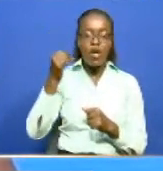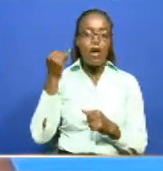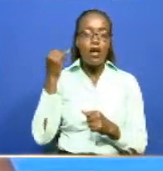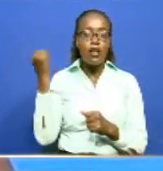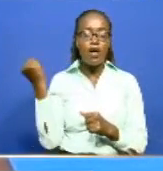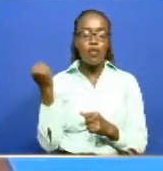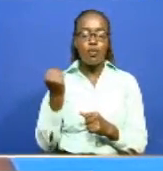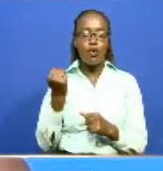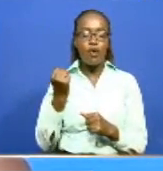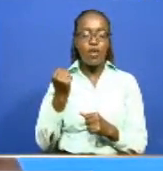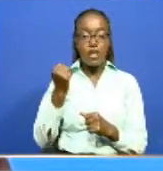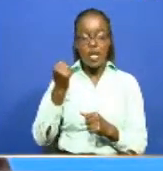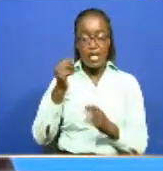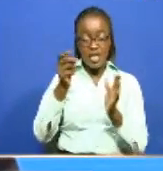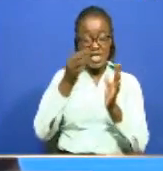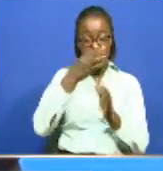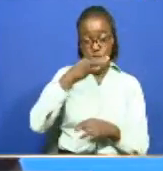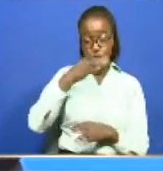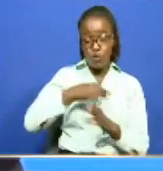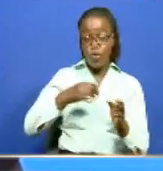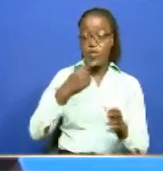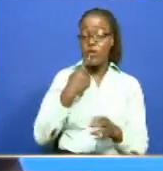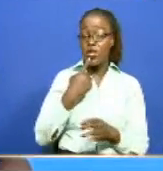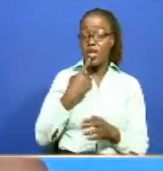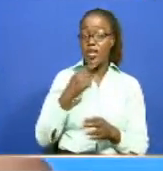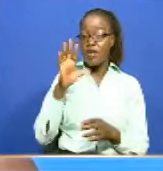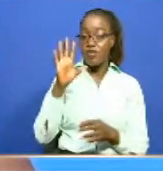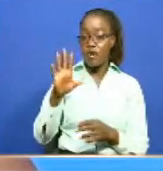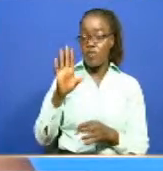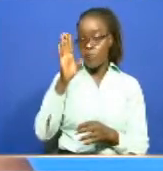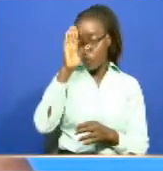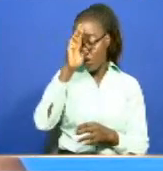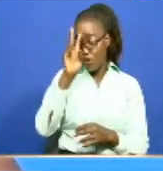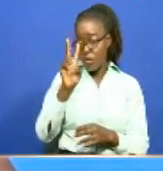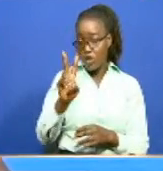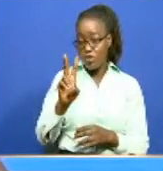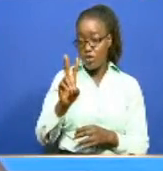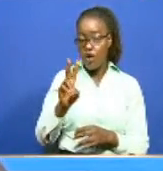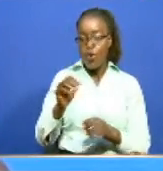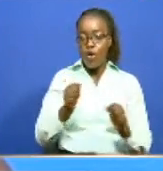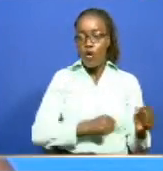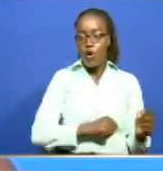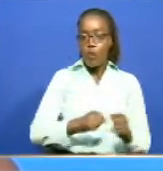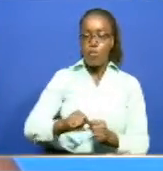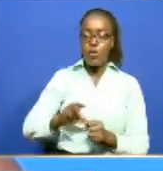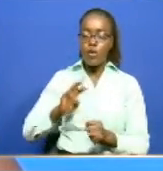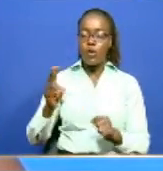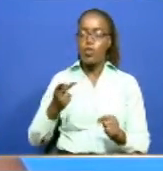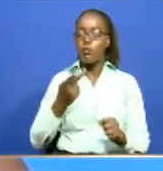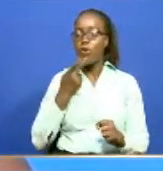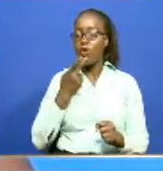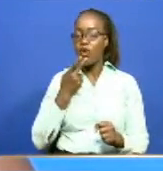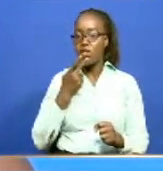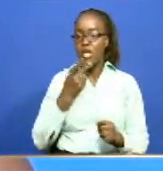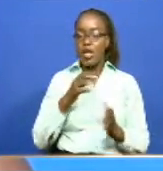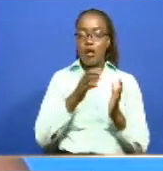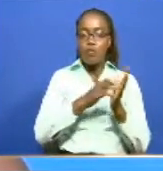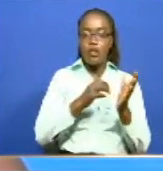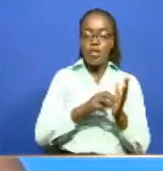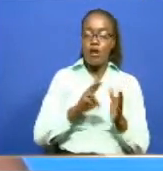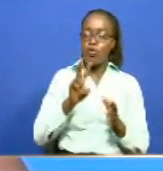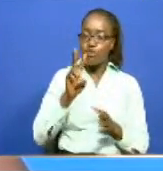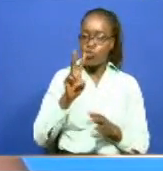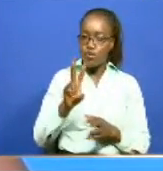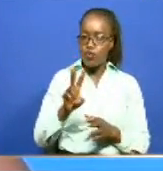Turkana have 5 cases, Bungoma have 2, Homa Bay, West Pokot, Machakos all have 2 cases, whereas